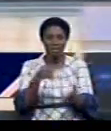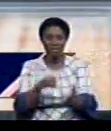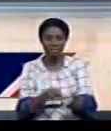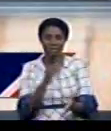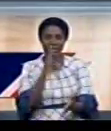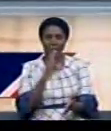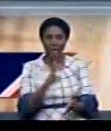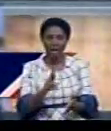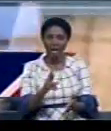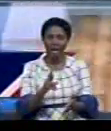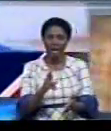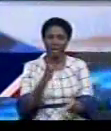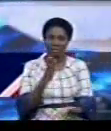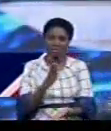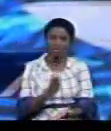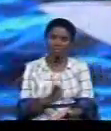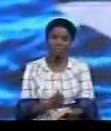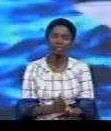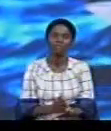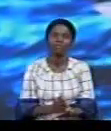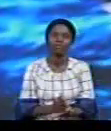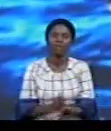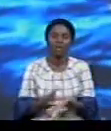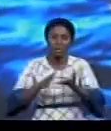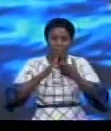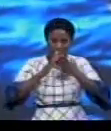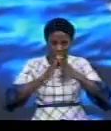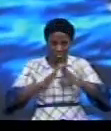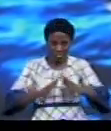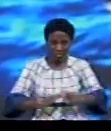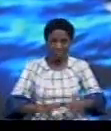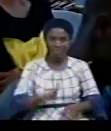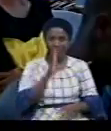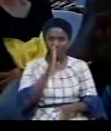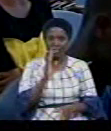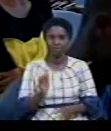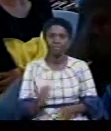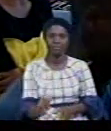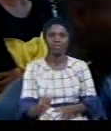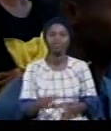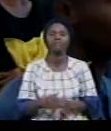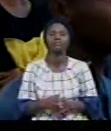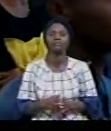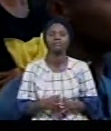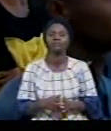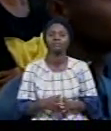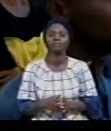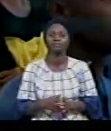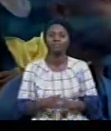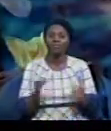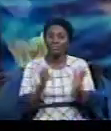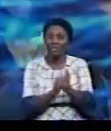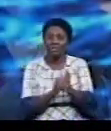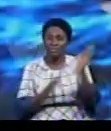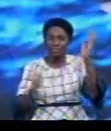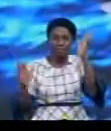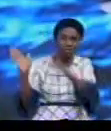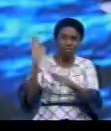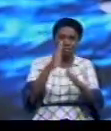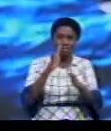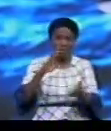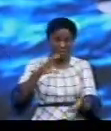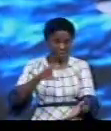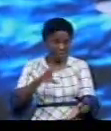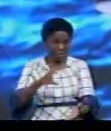still. Peace be still. That stormy marriage, peace